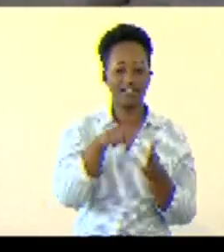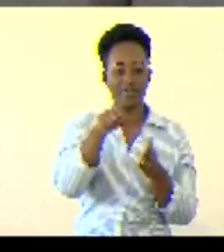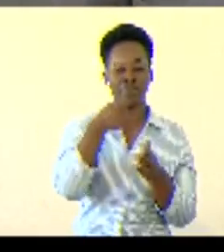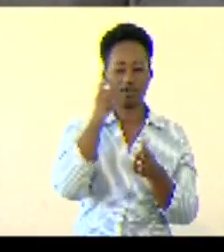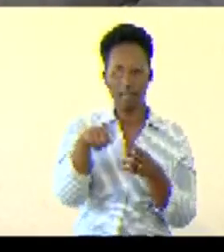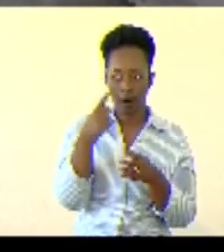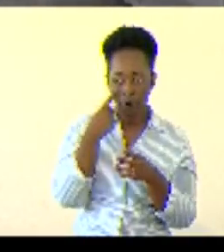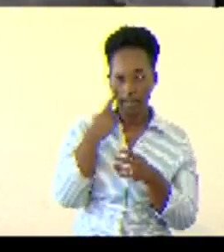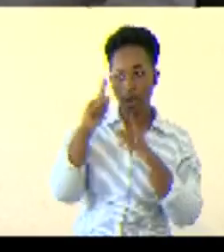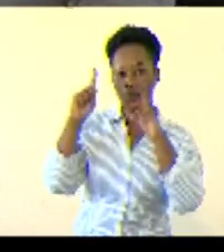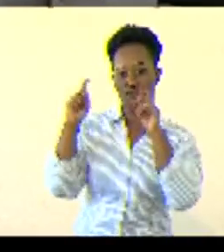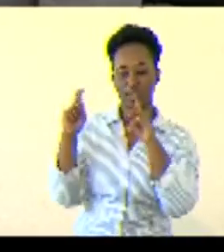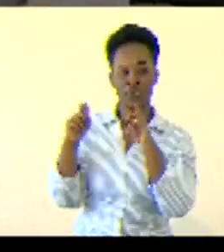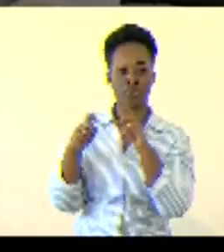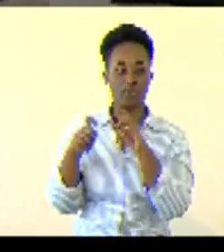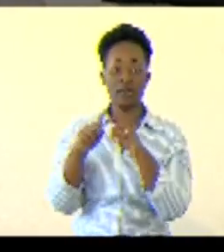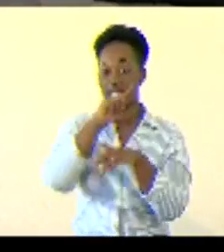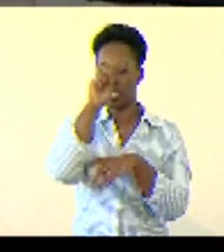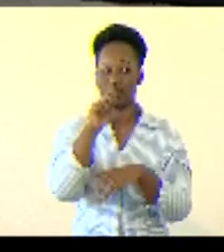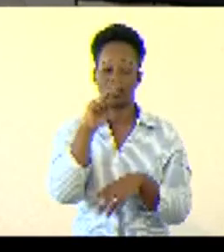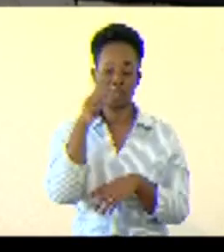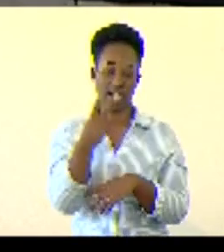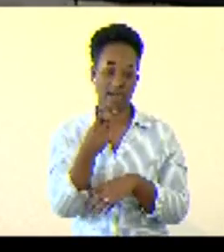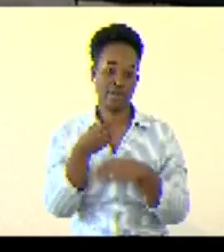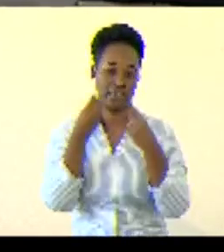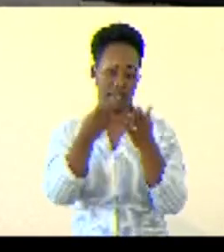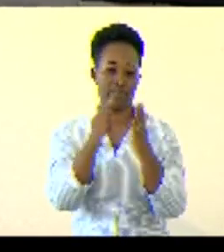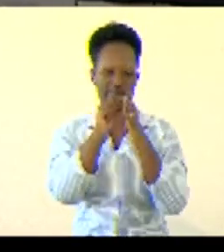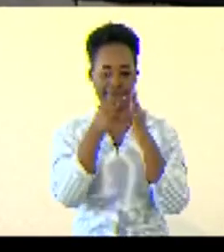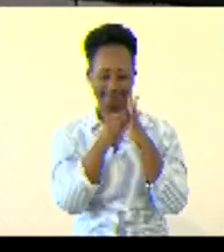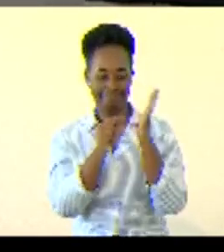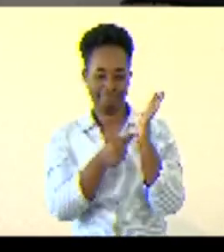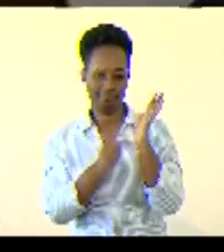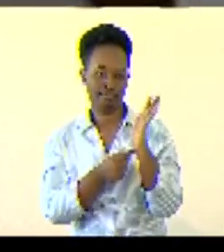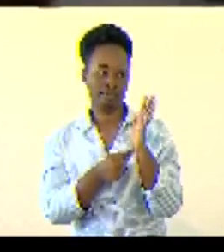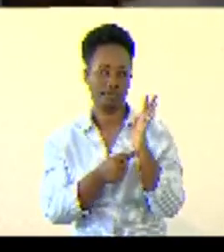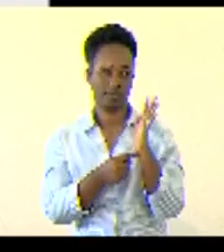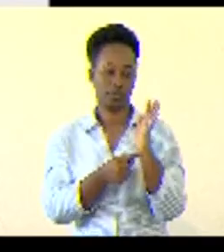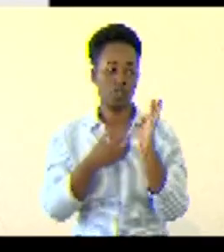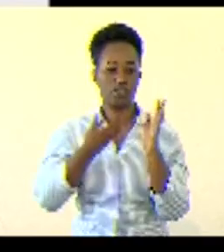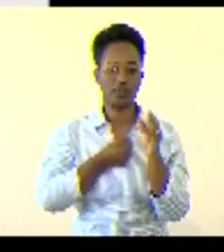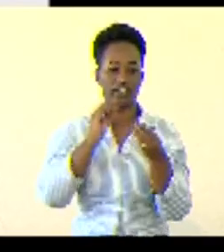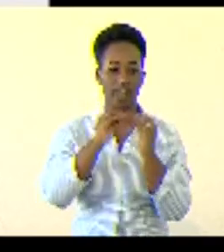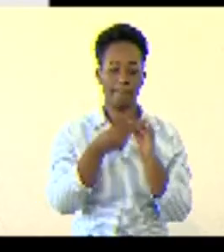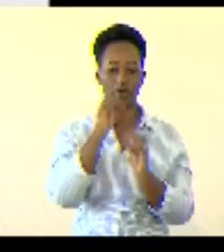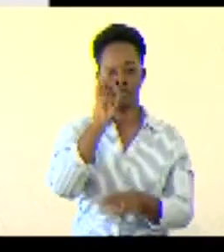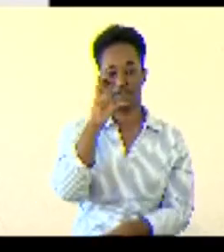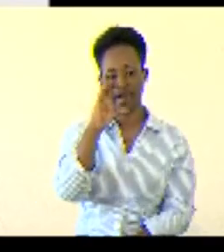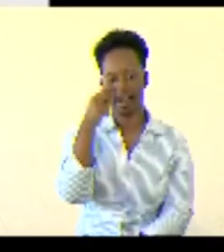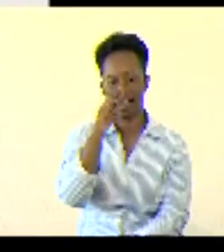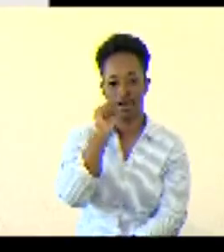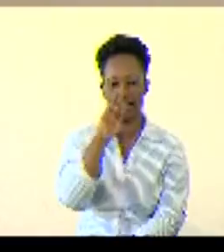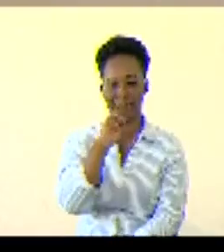diagram. So the now question number 2, give these characteristics. Given these characteristics, we have a number of characteristics.